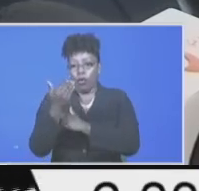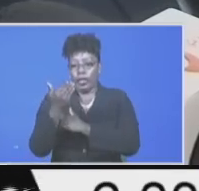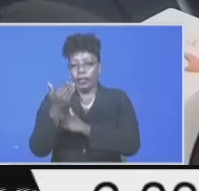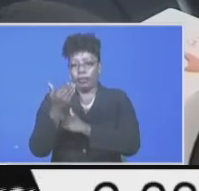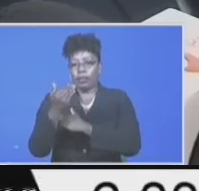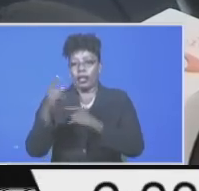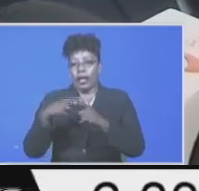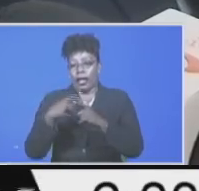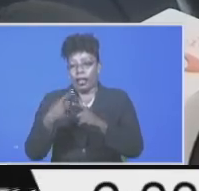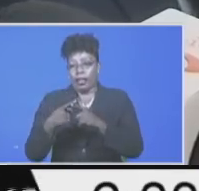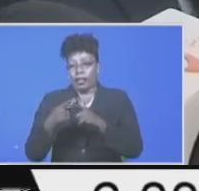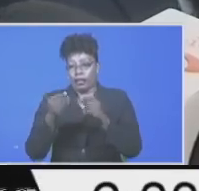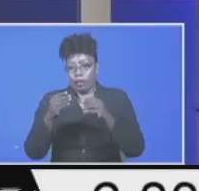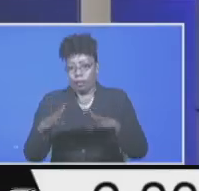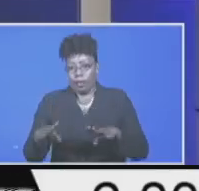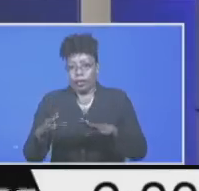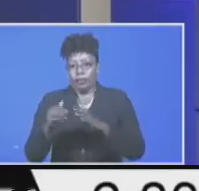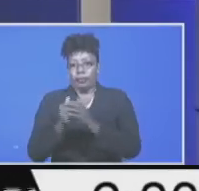subsiding a bit.